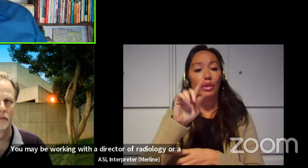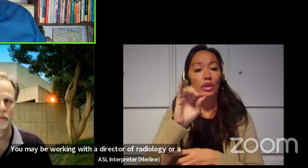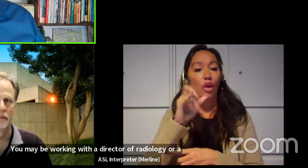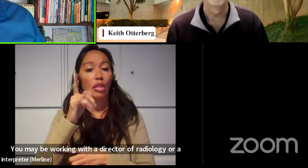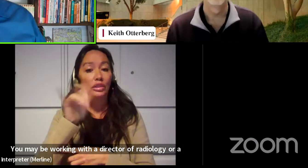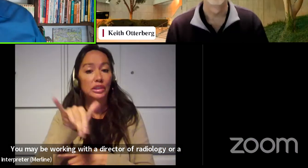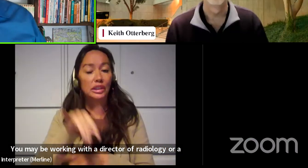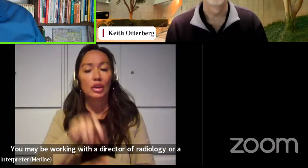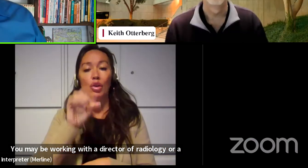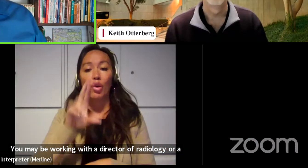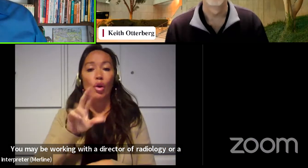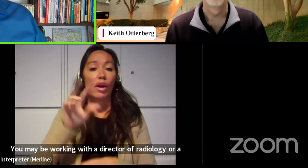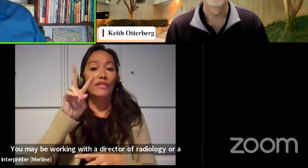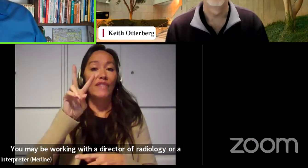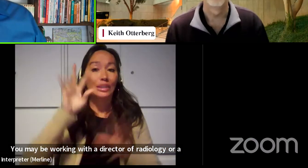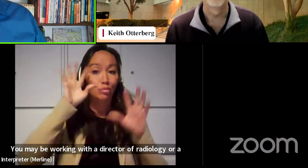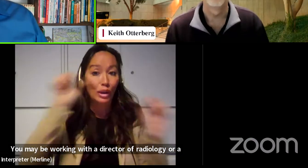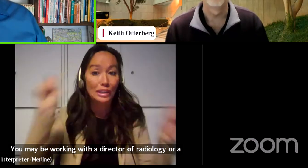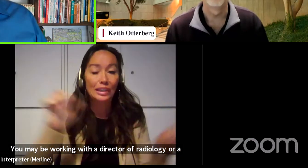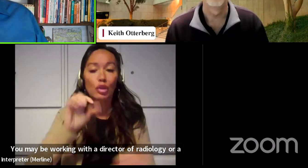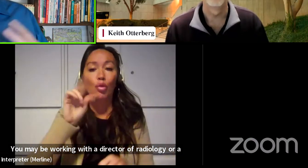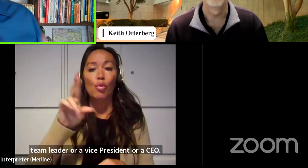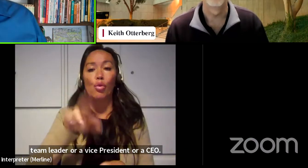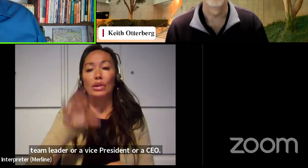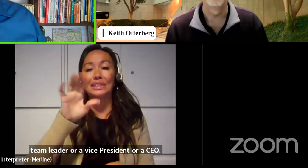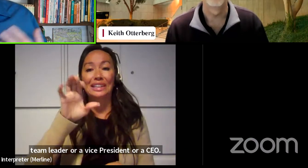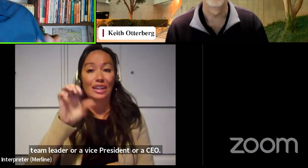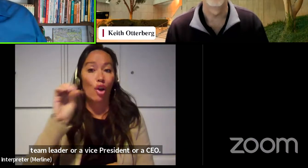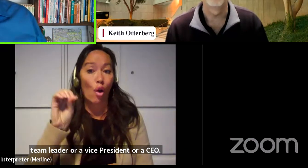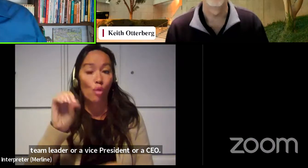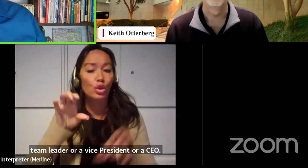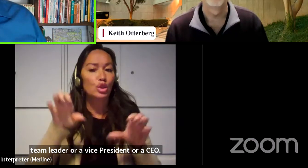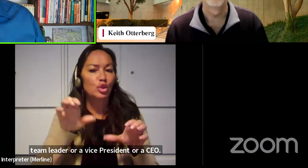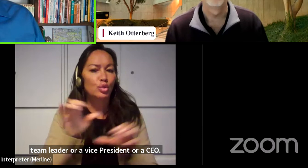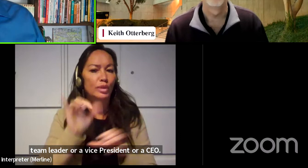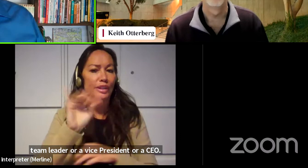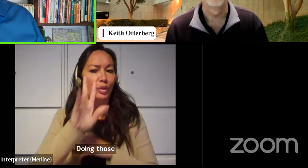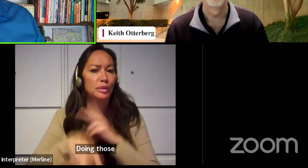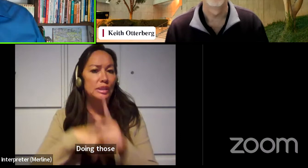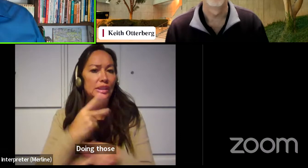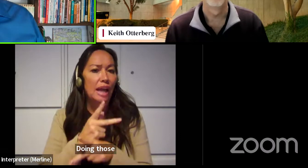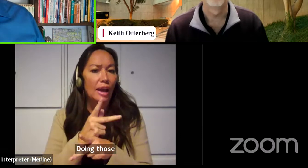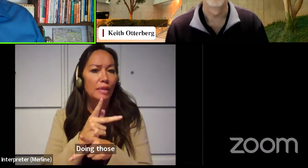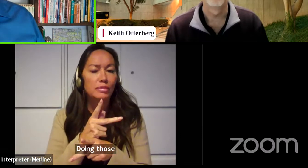or a CEO doing those types of